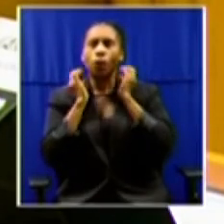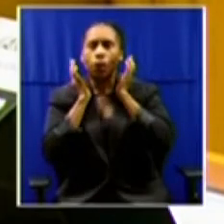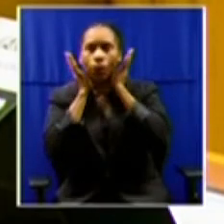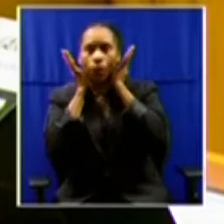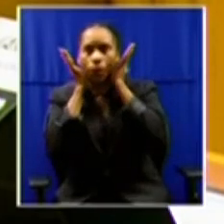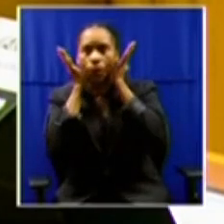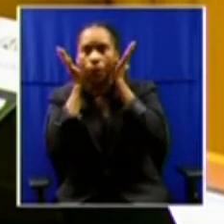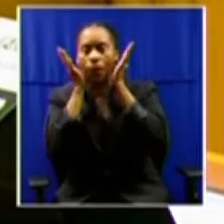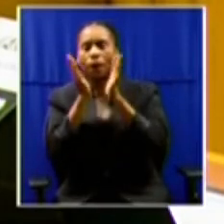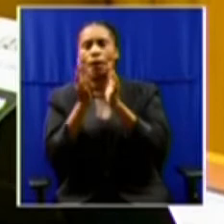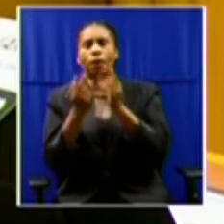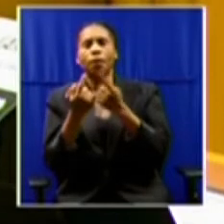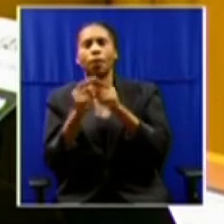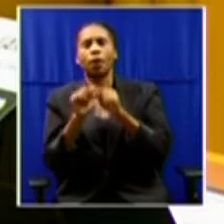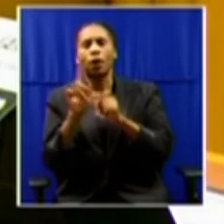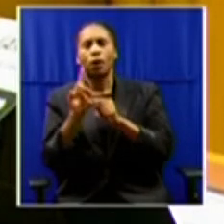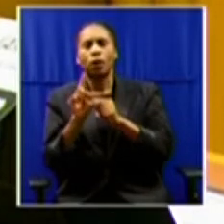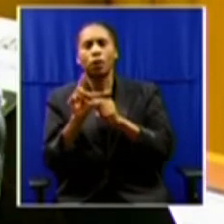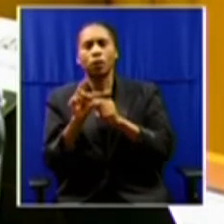of